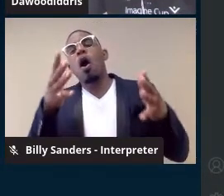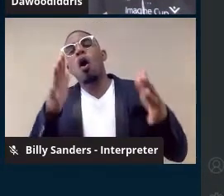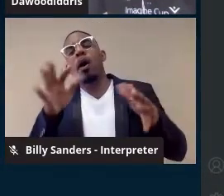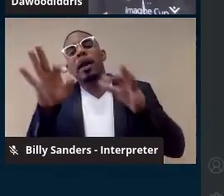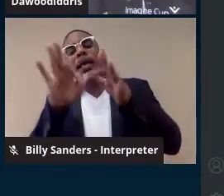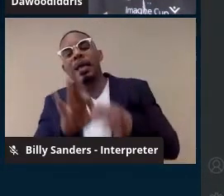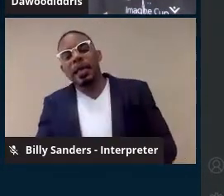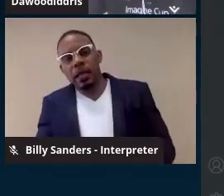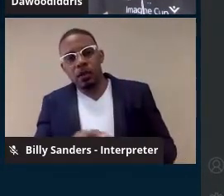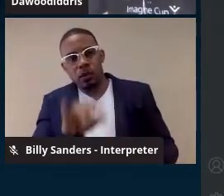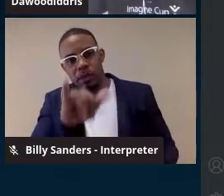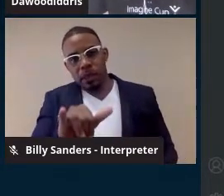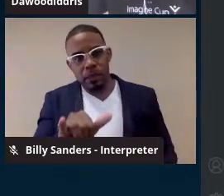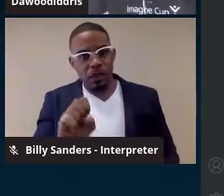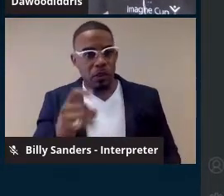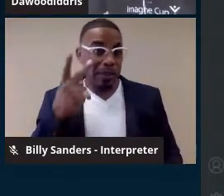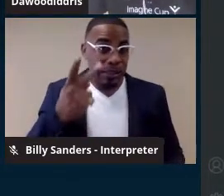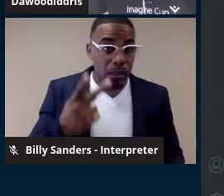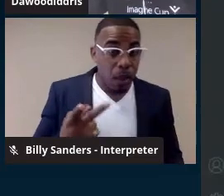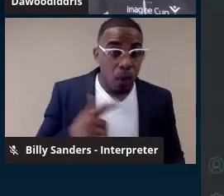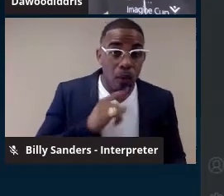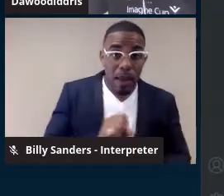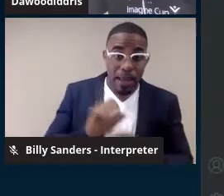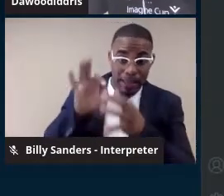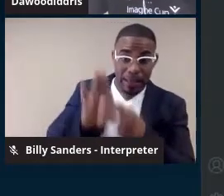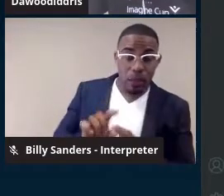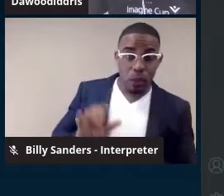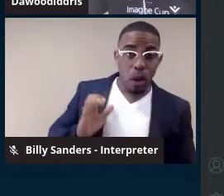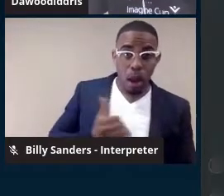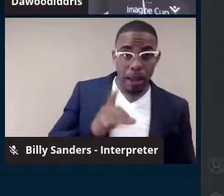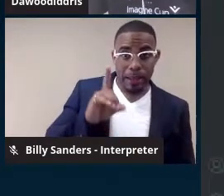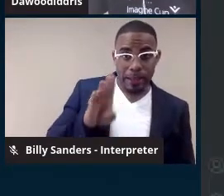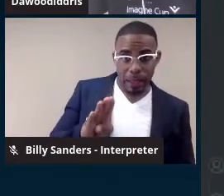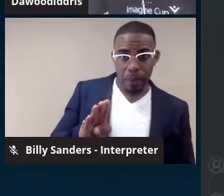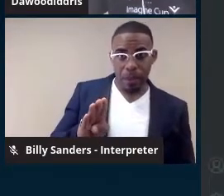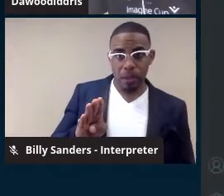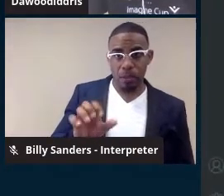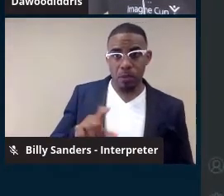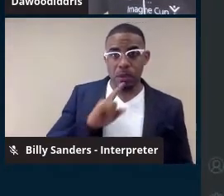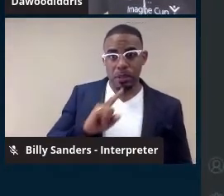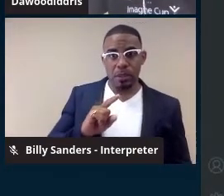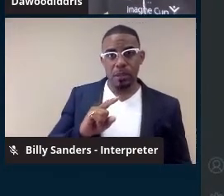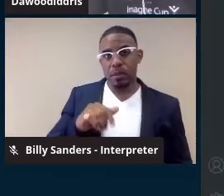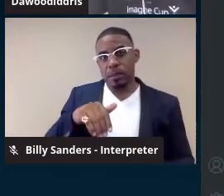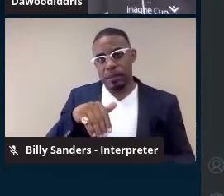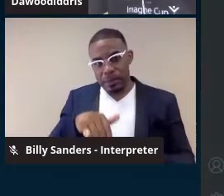connected to a database. So see, we've actually connected to our database, which is in